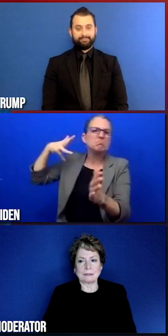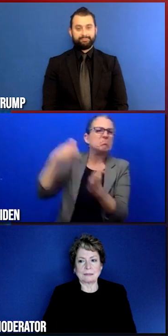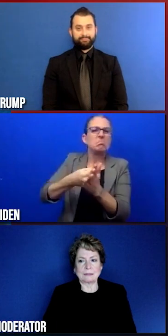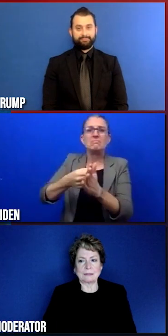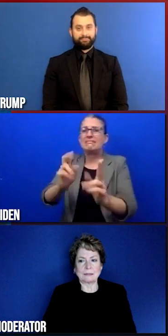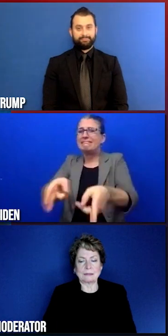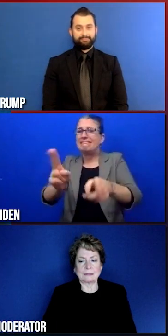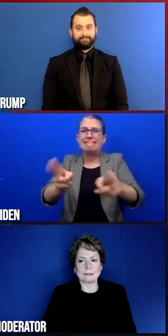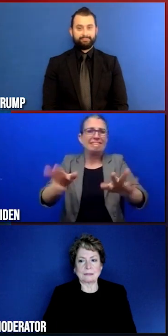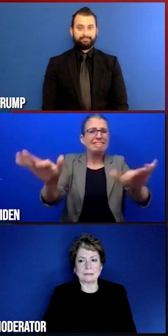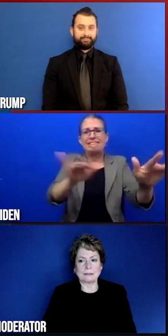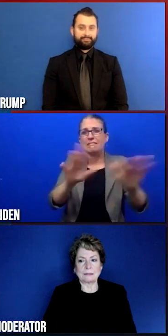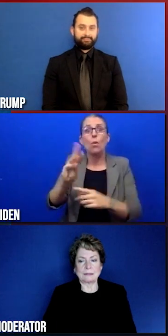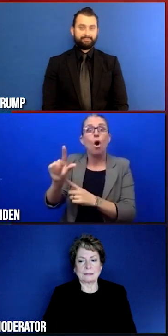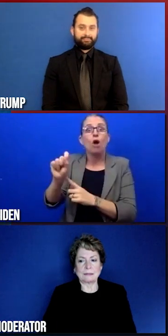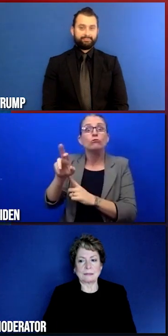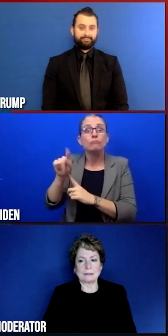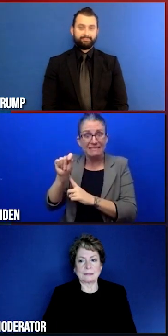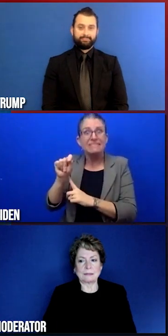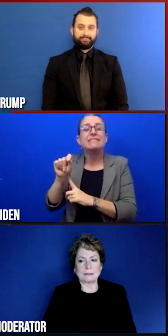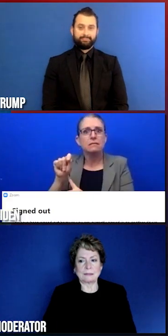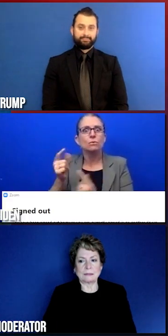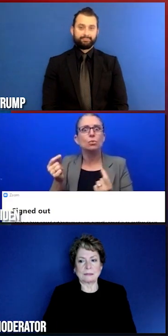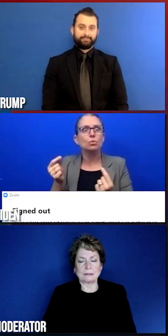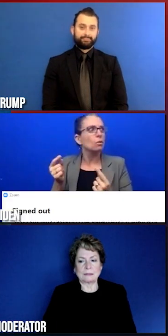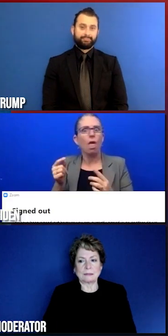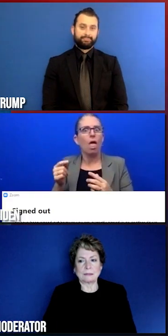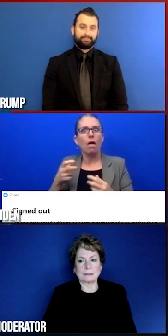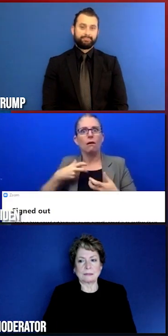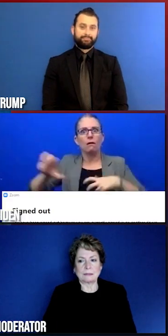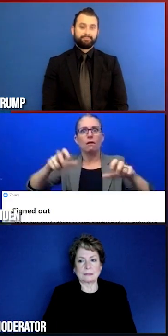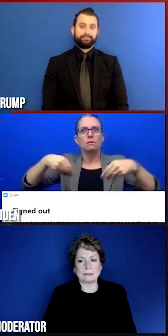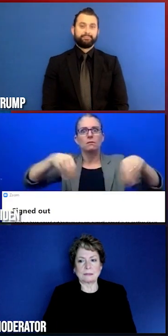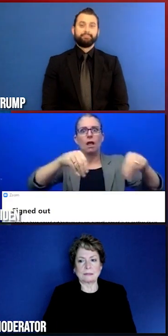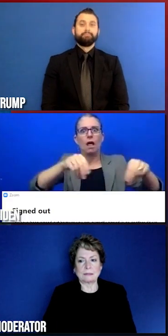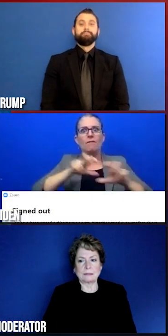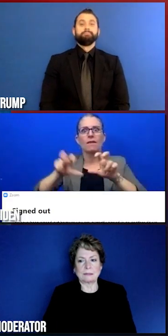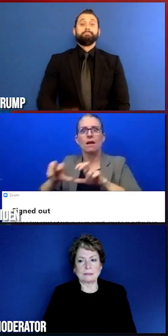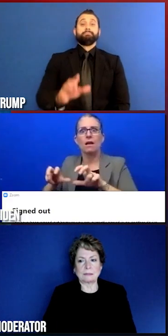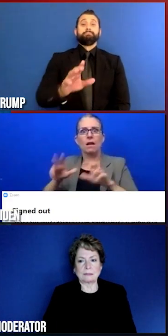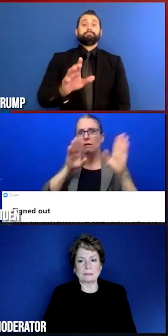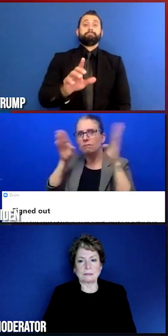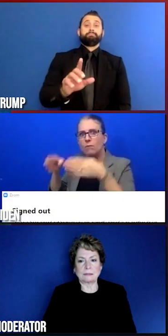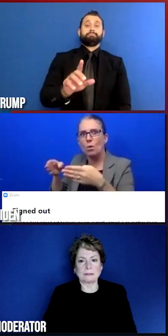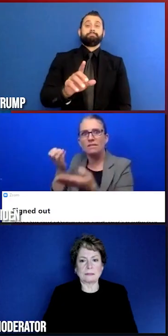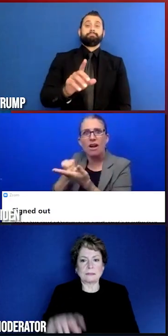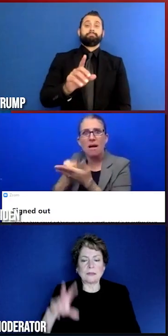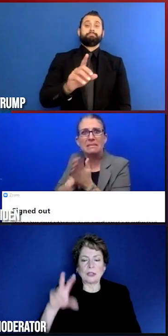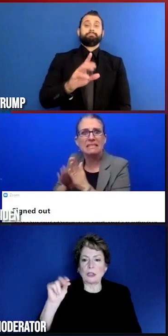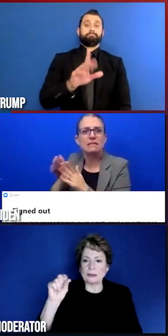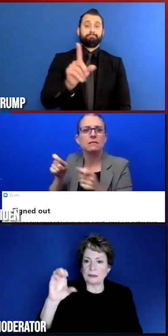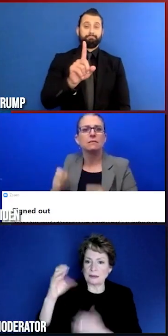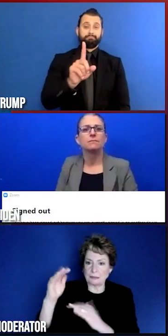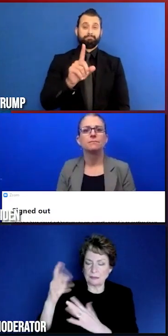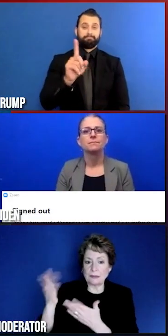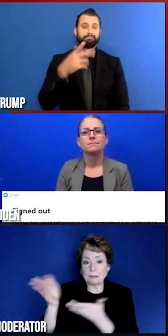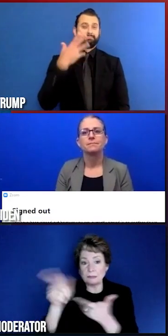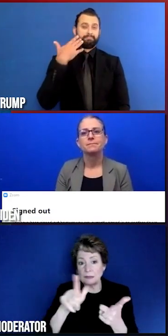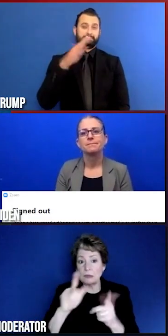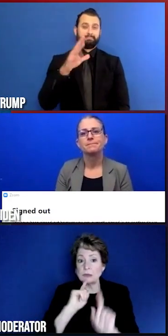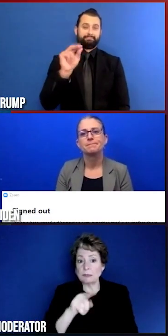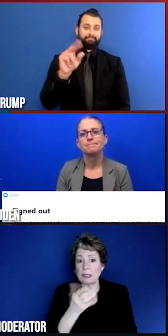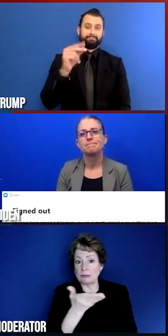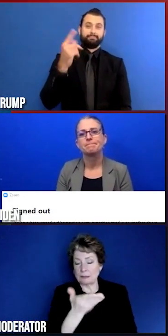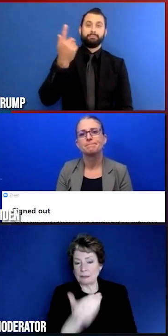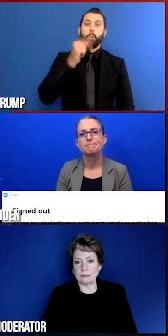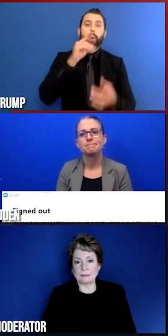to get moving. It's a dangerous problem. Well, this is I'm going to give you 30 seconds to respond, and then we're going to move on. The Wall Street one, I don't know. Somebody went to Wall Street. You're the one that takes all the